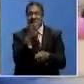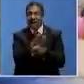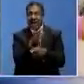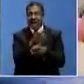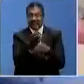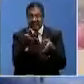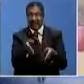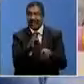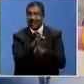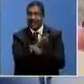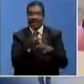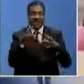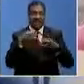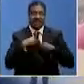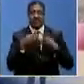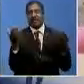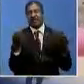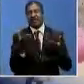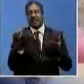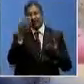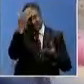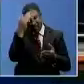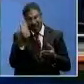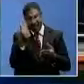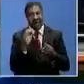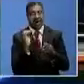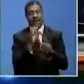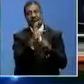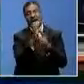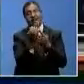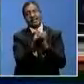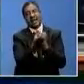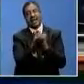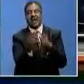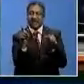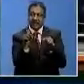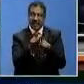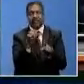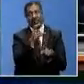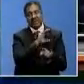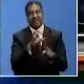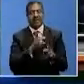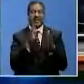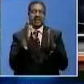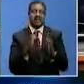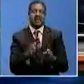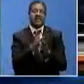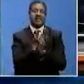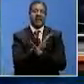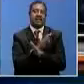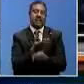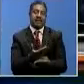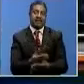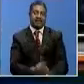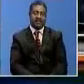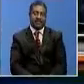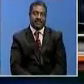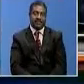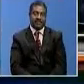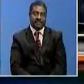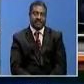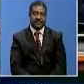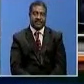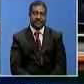owing to its culture and Christian status. Sharon Konda, ZNBC News, Lusaka.